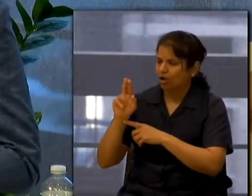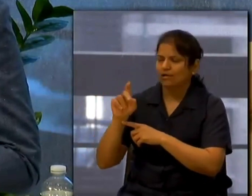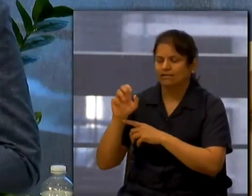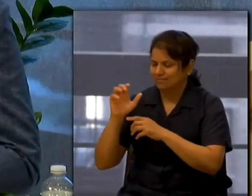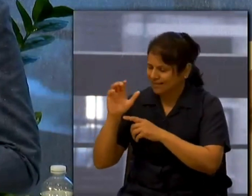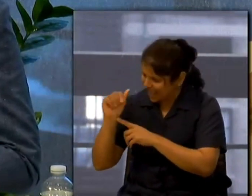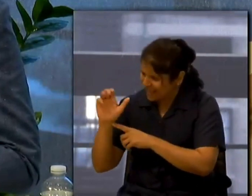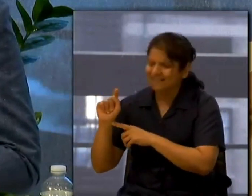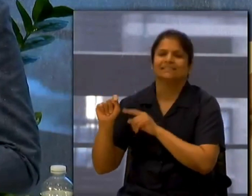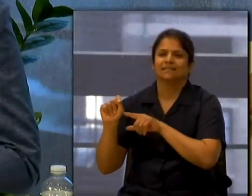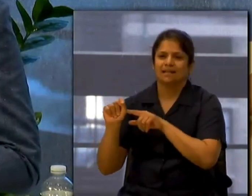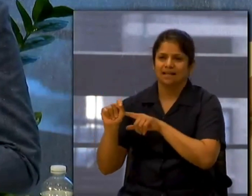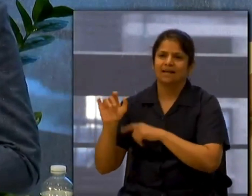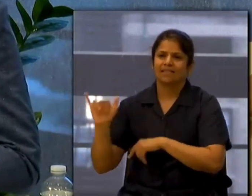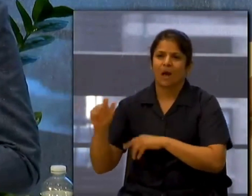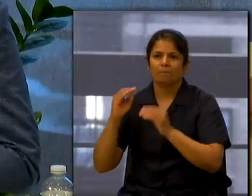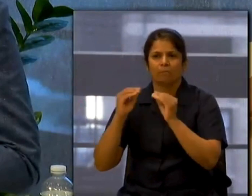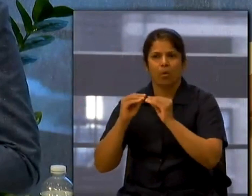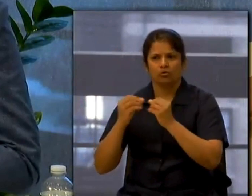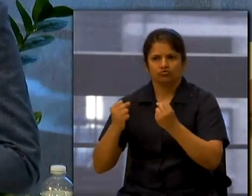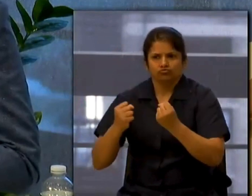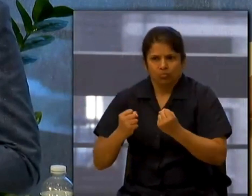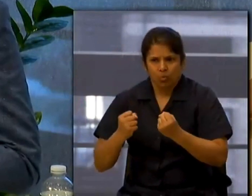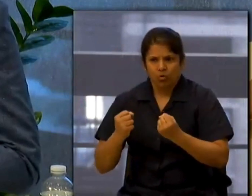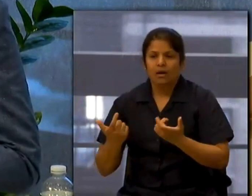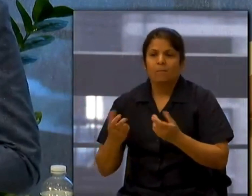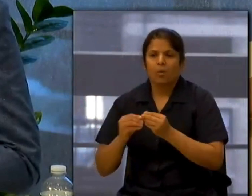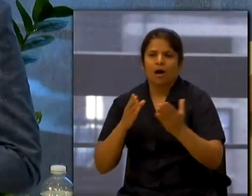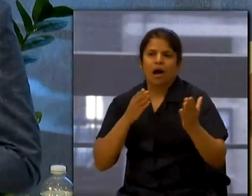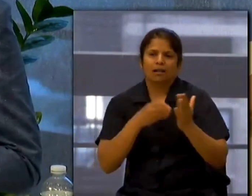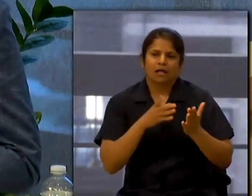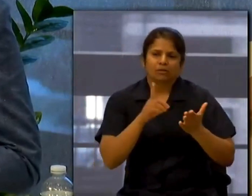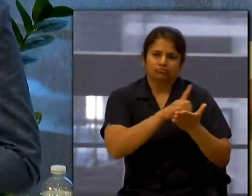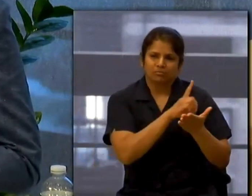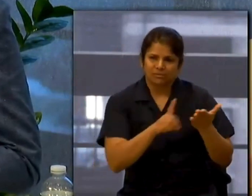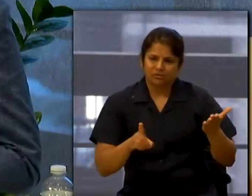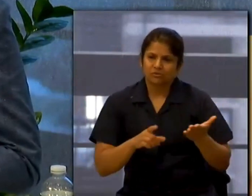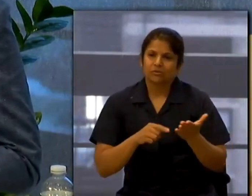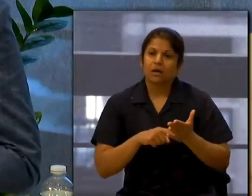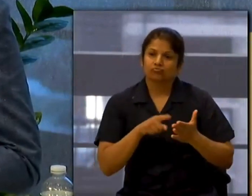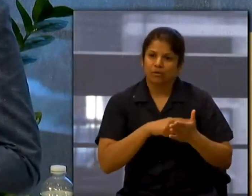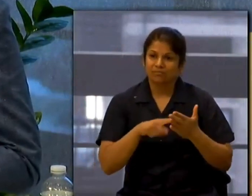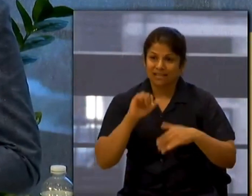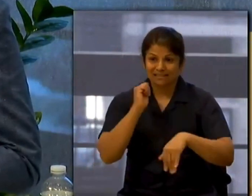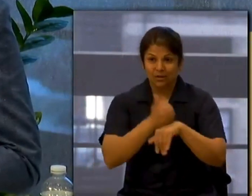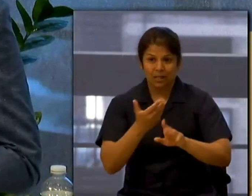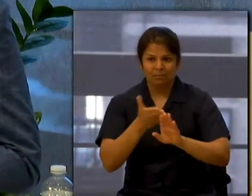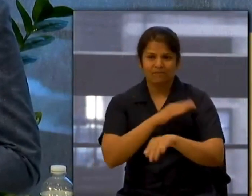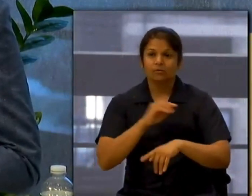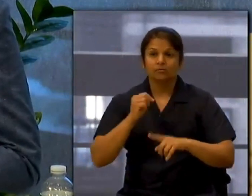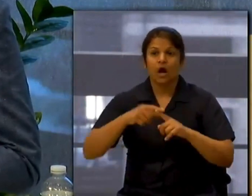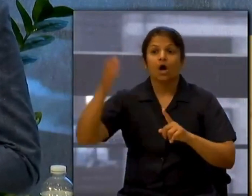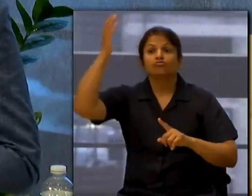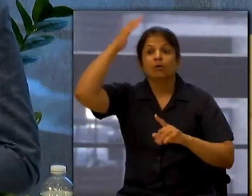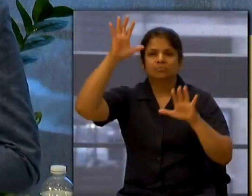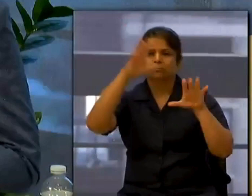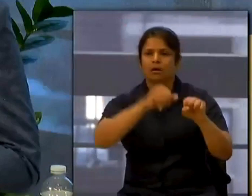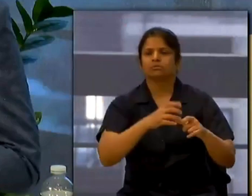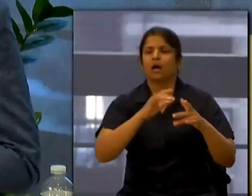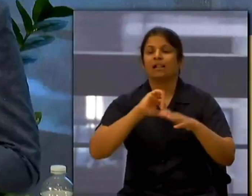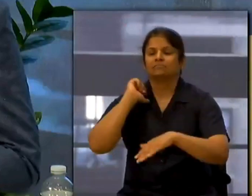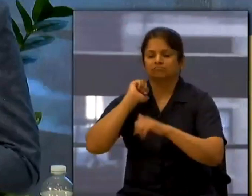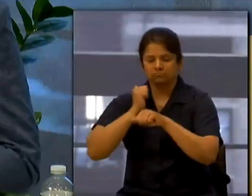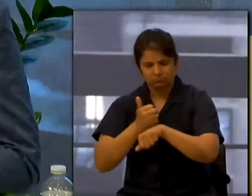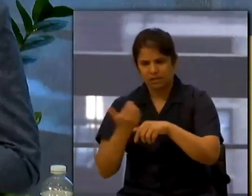anti-discrimination protections that were undone by the Trump administration. Section 504, which was the first major update of